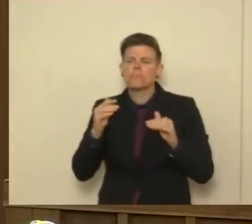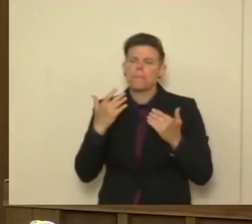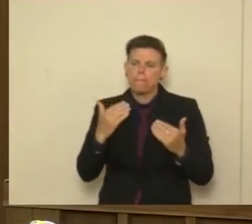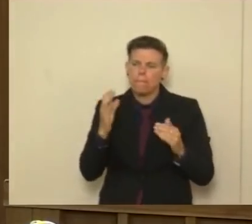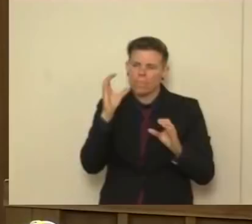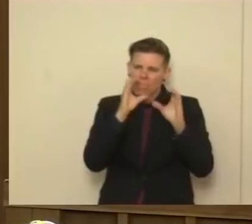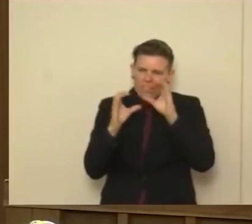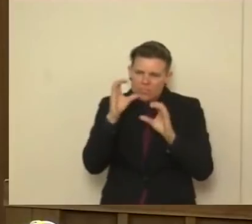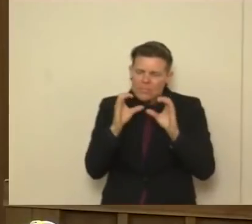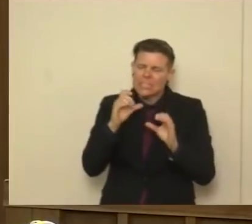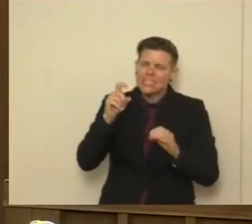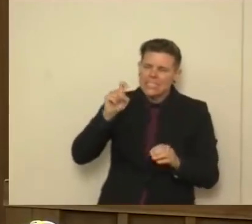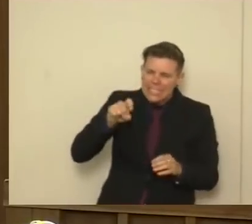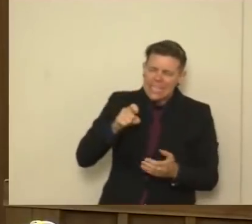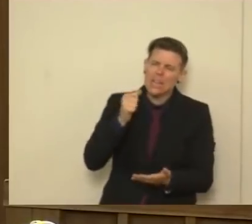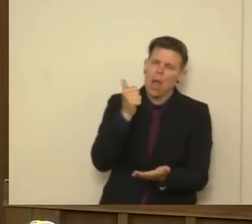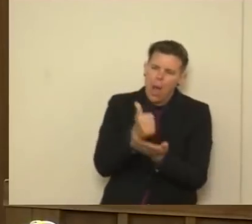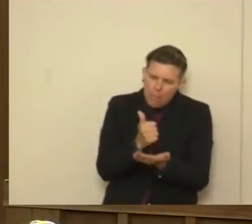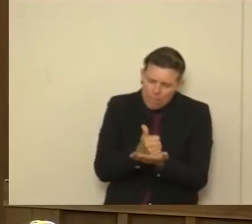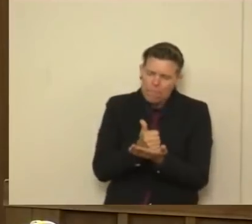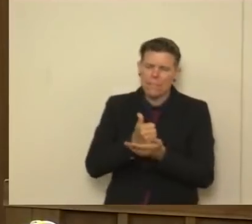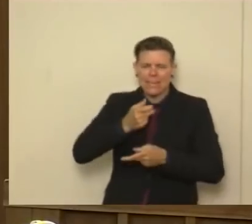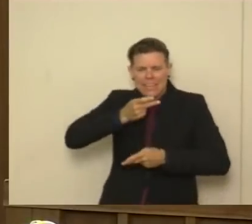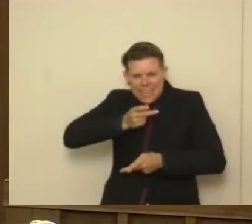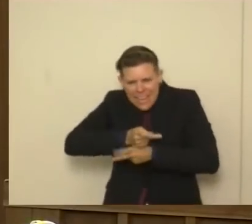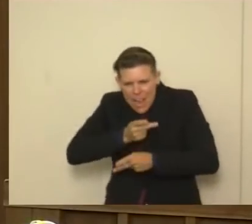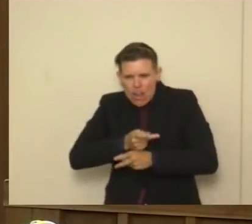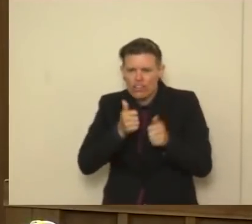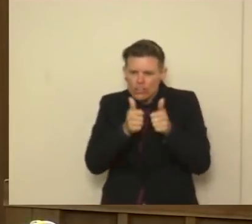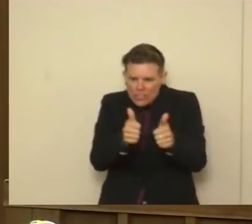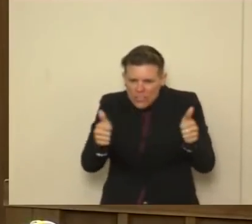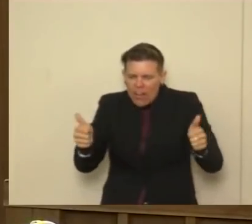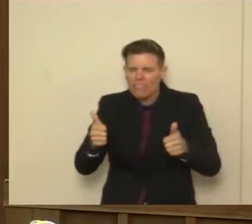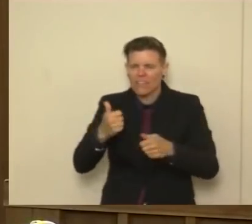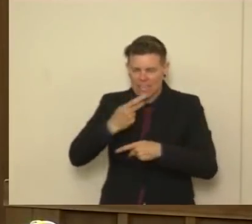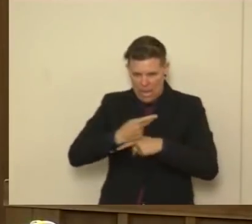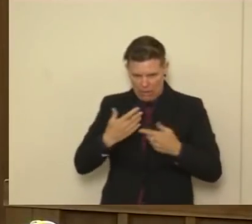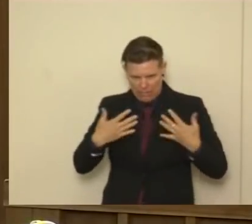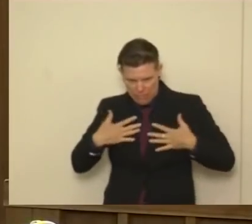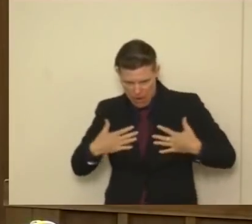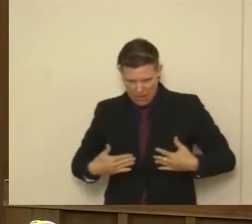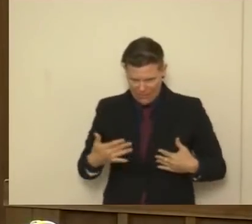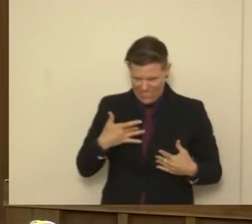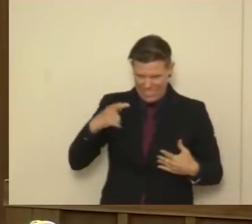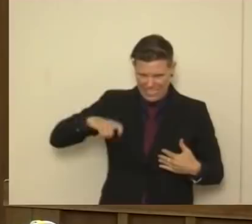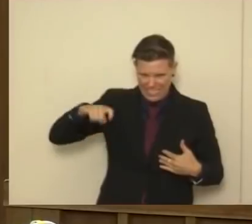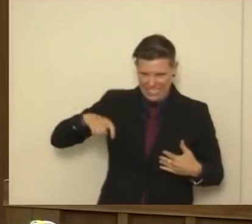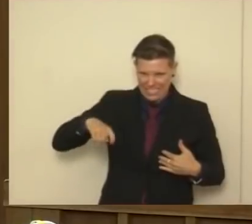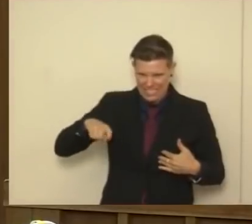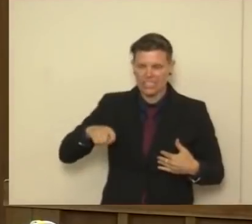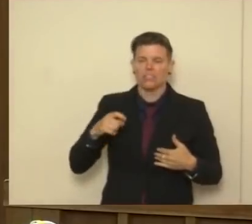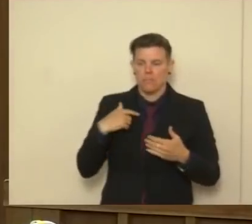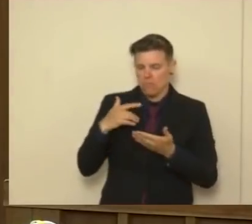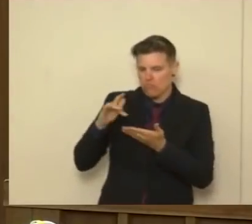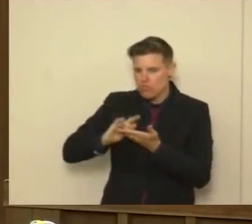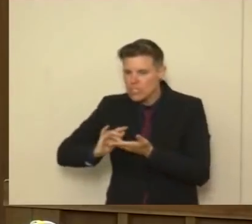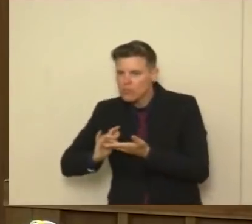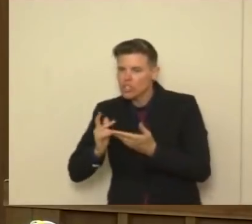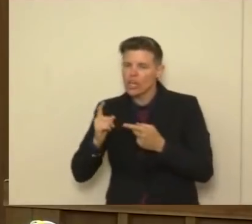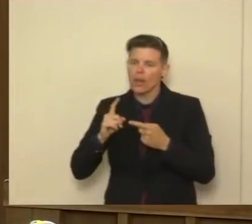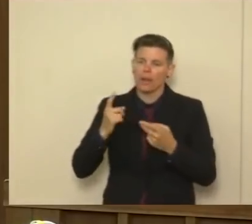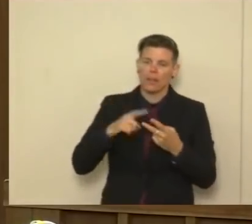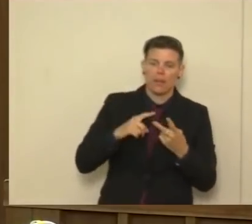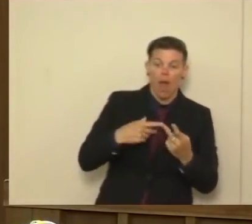necessary care. Stay in tune with the cycles and your prescription refills and the like. If you're on high blood pressure